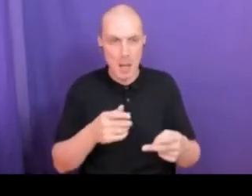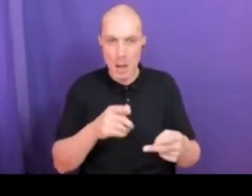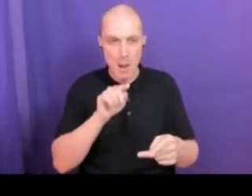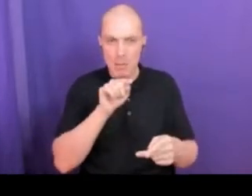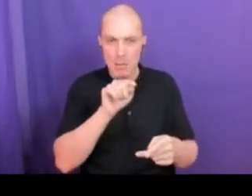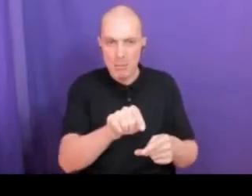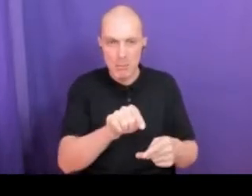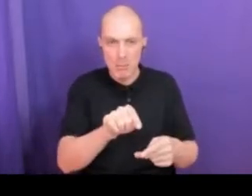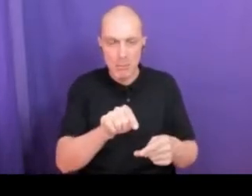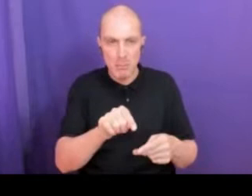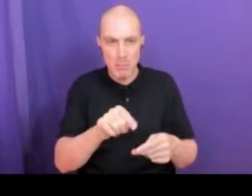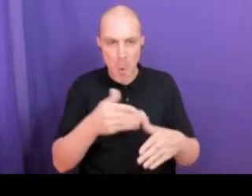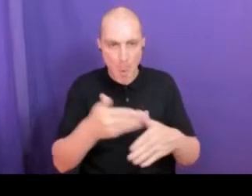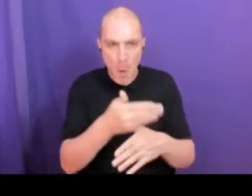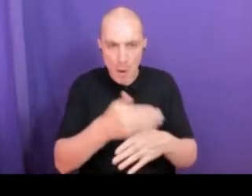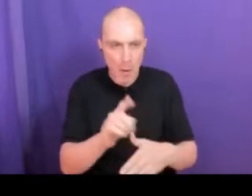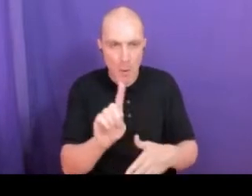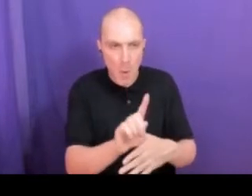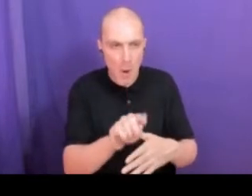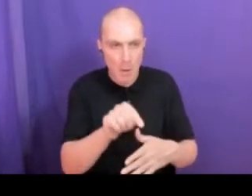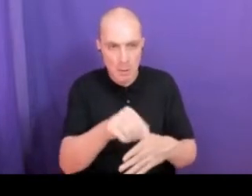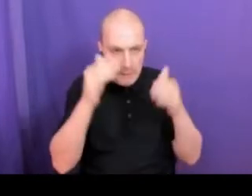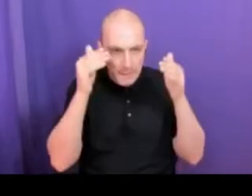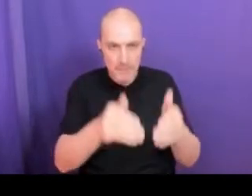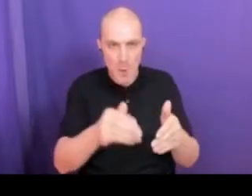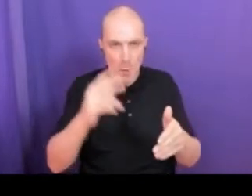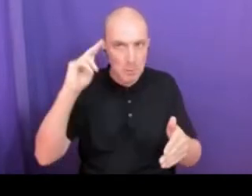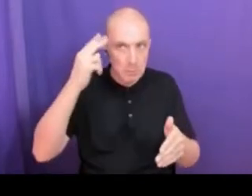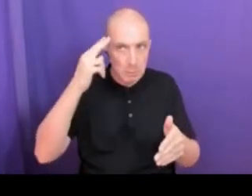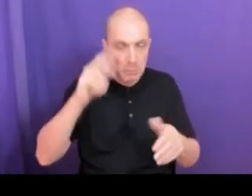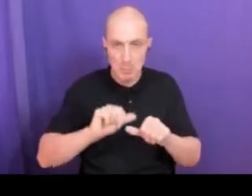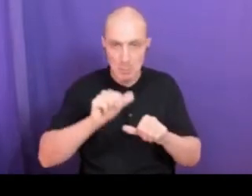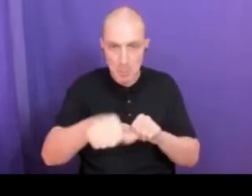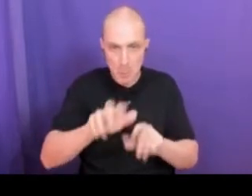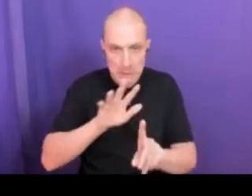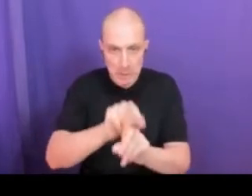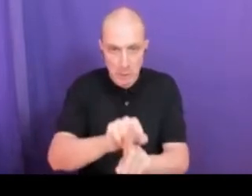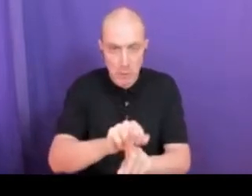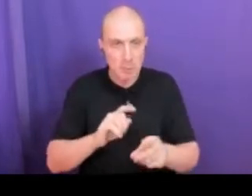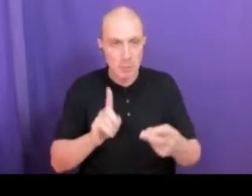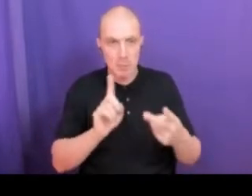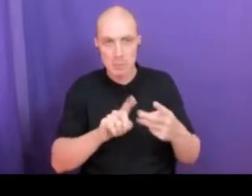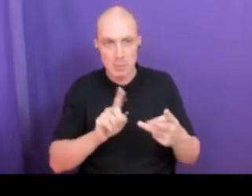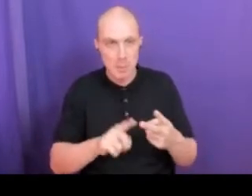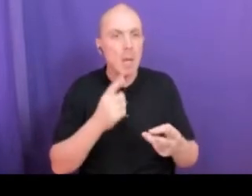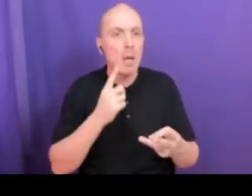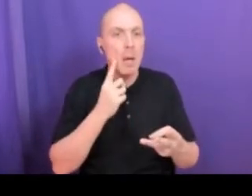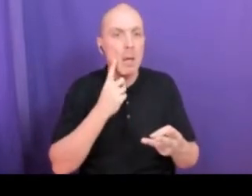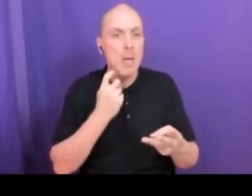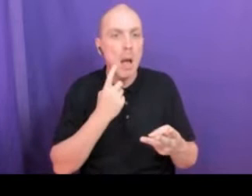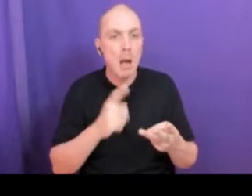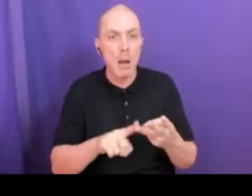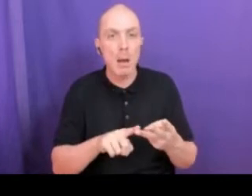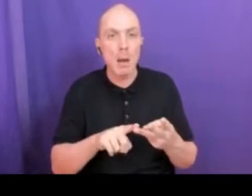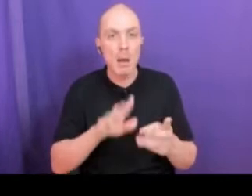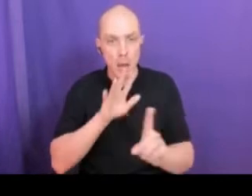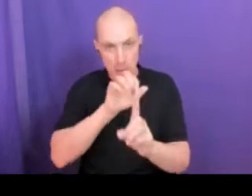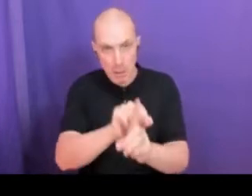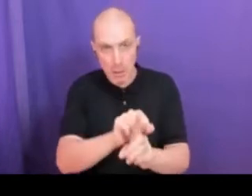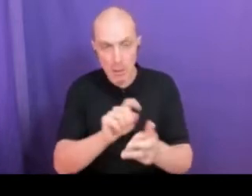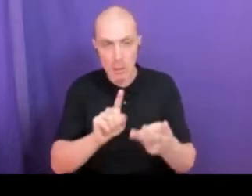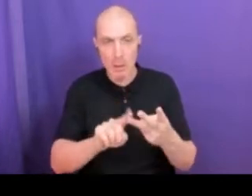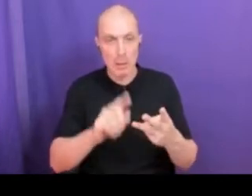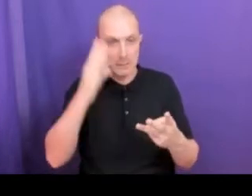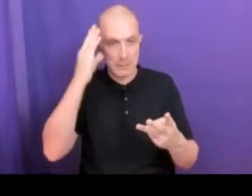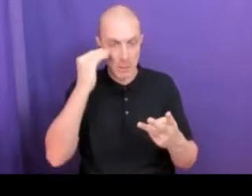a cognitive clinic? Is it a post-diagnostic support clinic? Is it a clinic for young onset dementias? We asked,